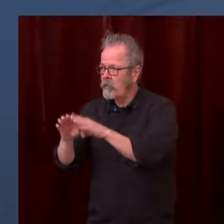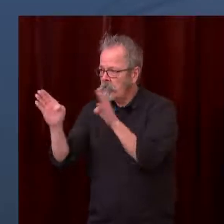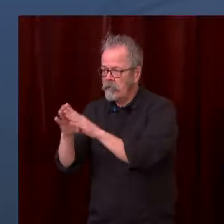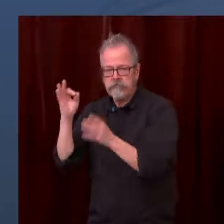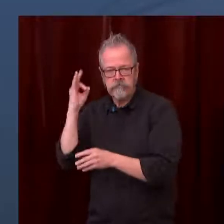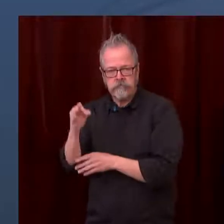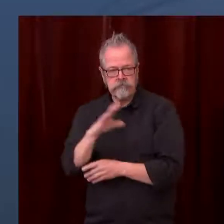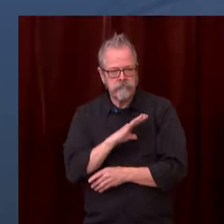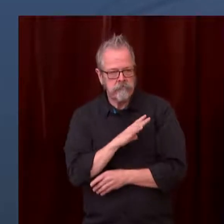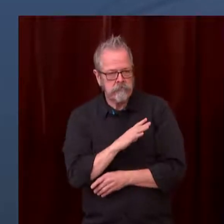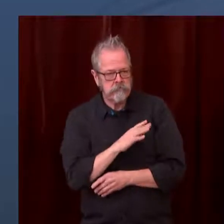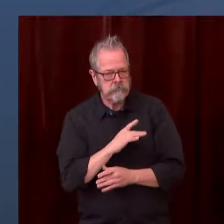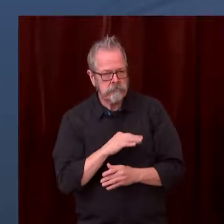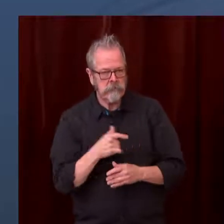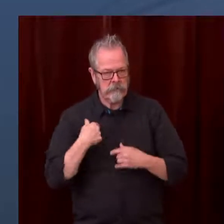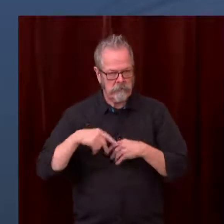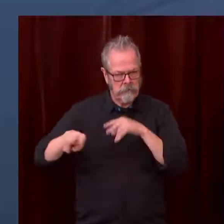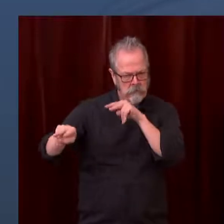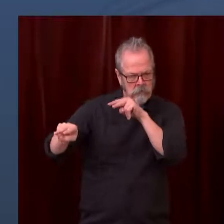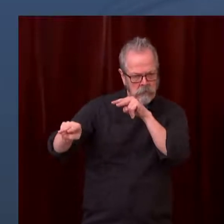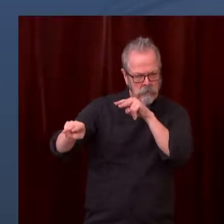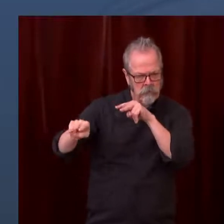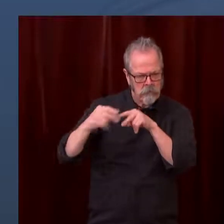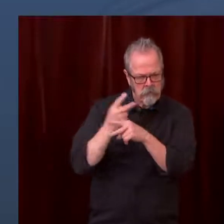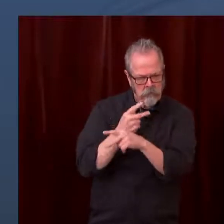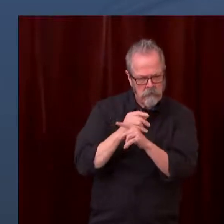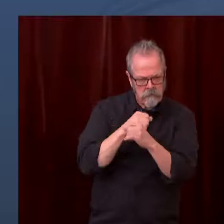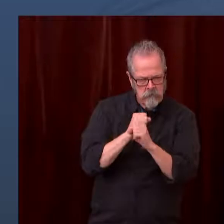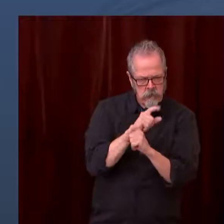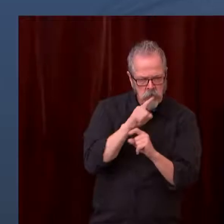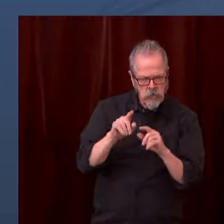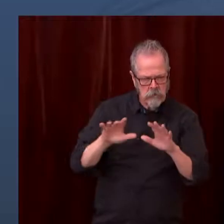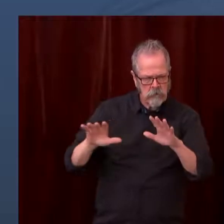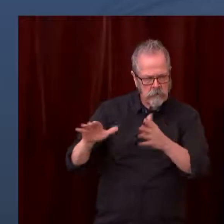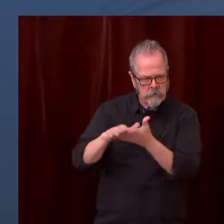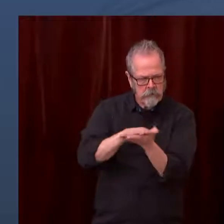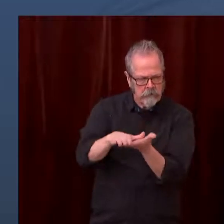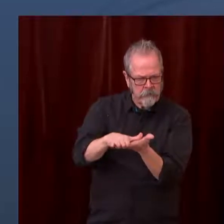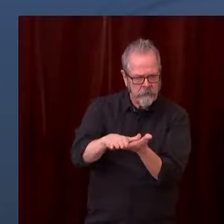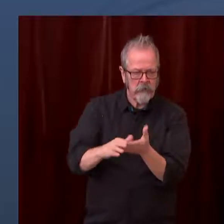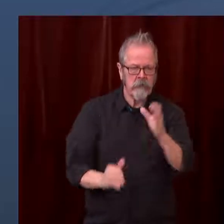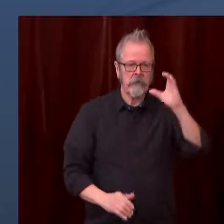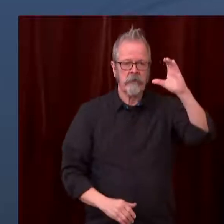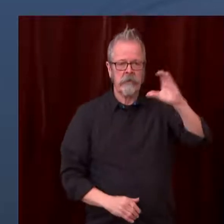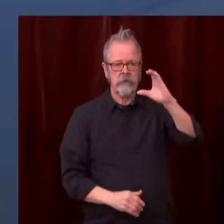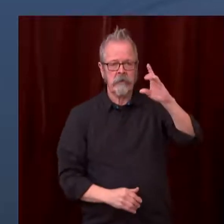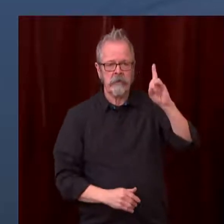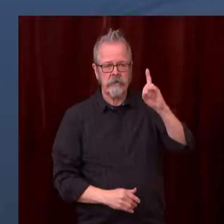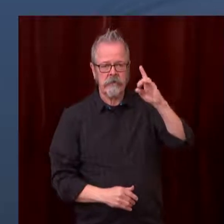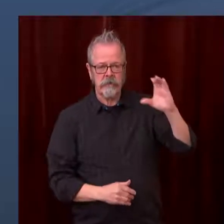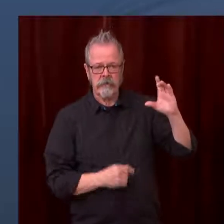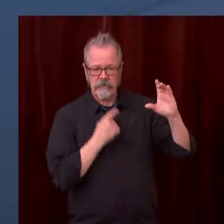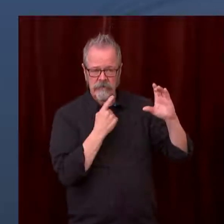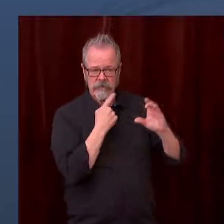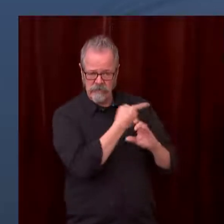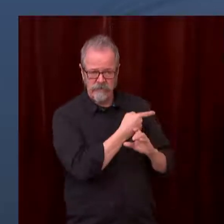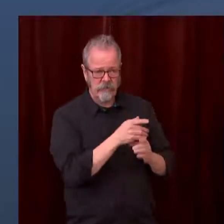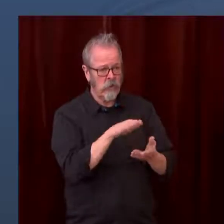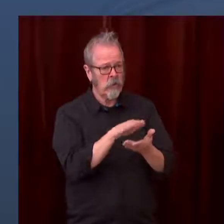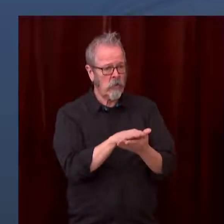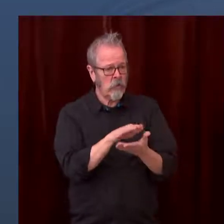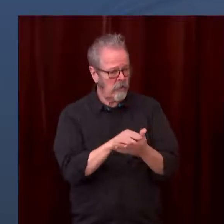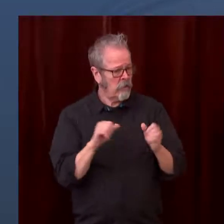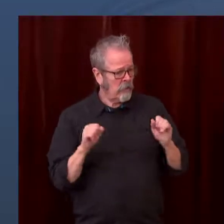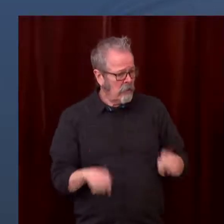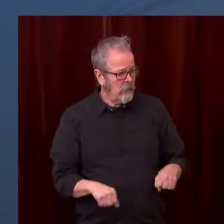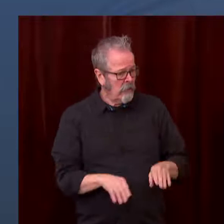for in-person instruction, especially in regions like ours where we have been taking the guidance so clearly, and we'll continue to